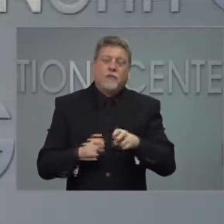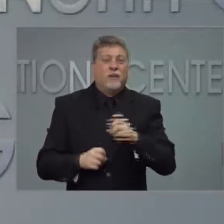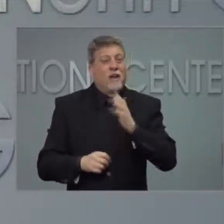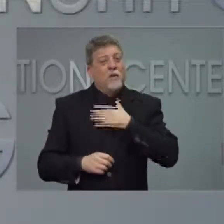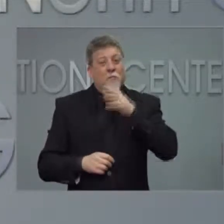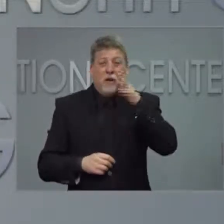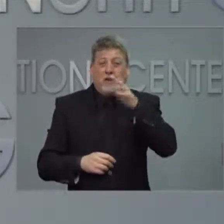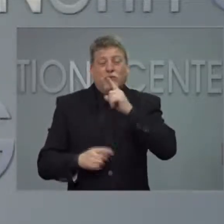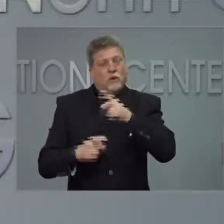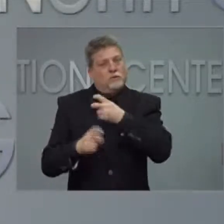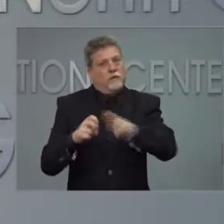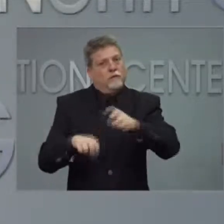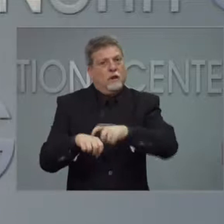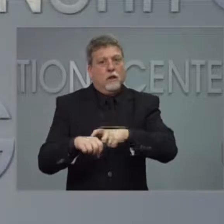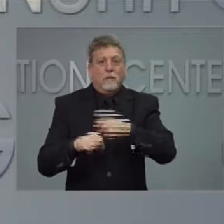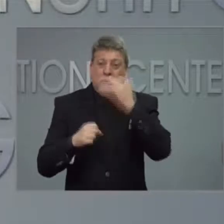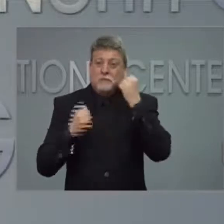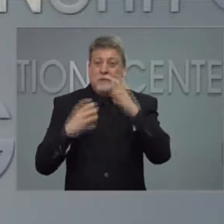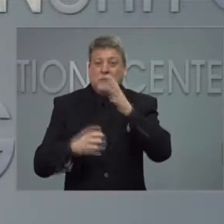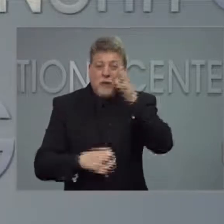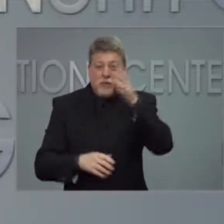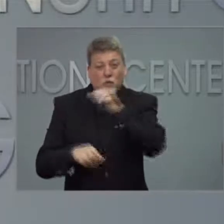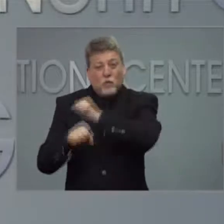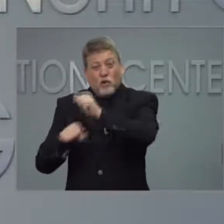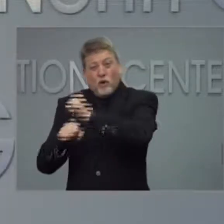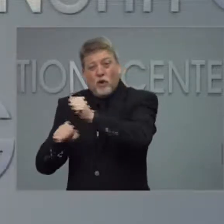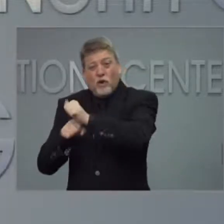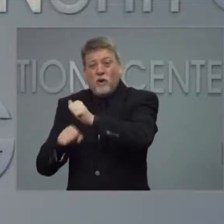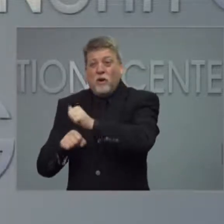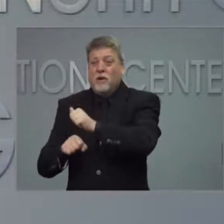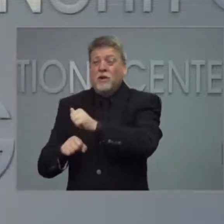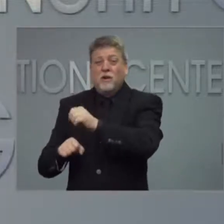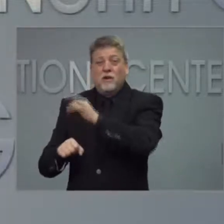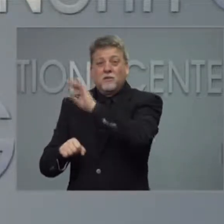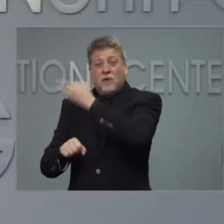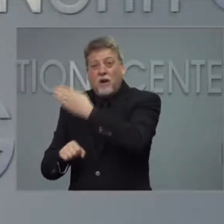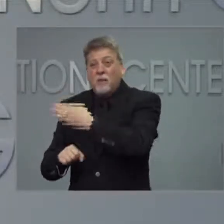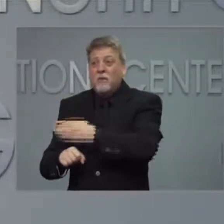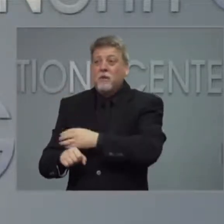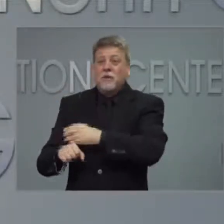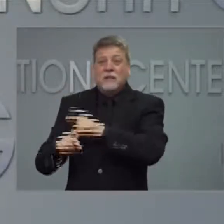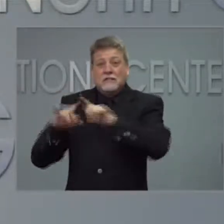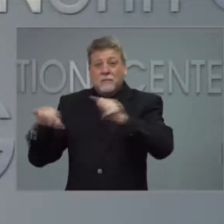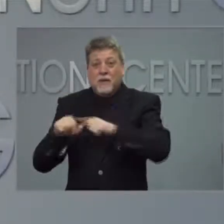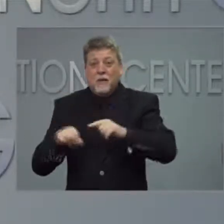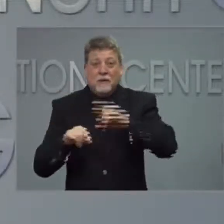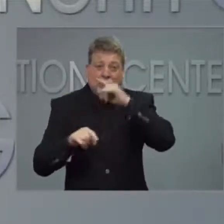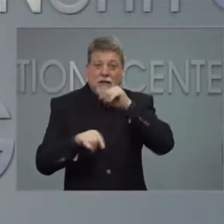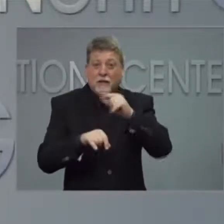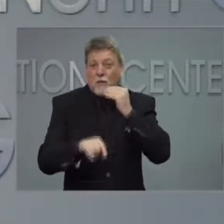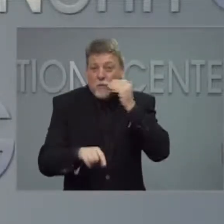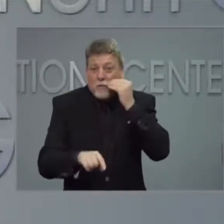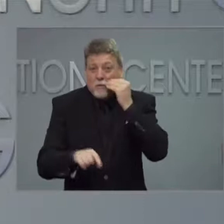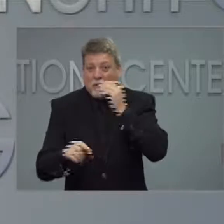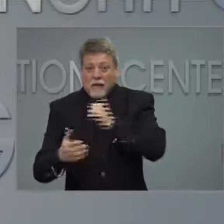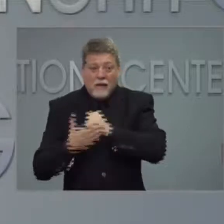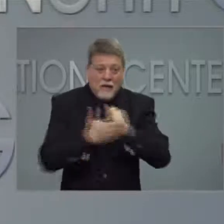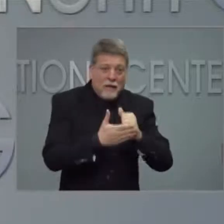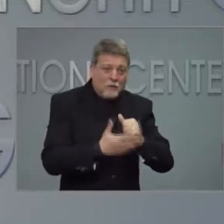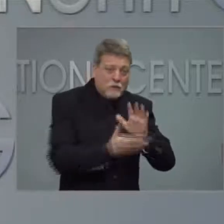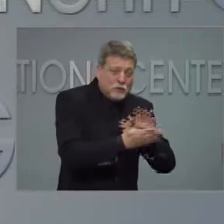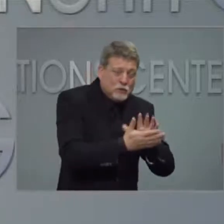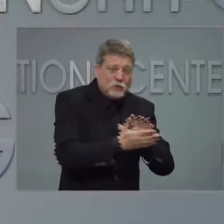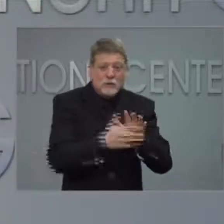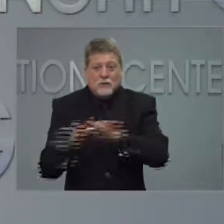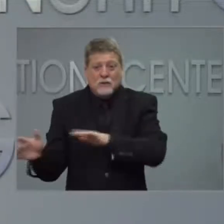have continued working at their job and have become teacher assistants for their own children, working at home. You know,